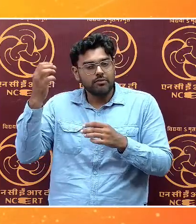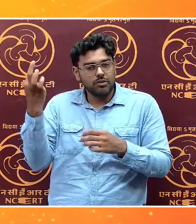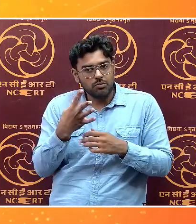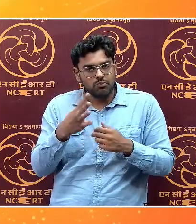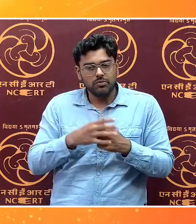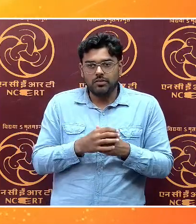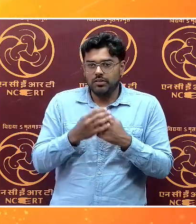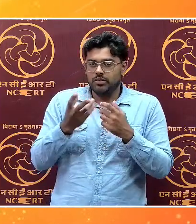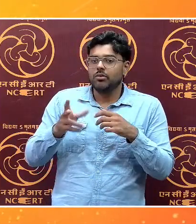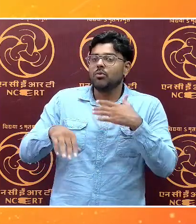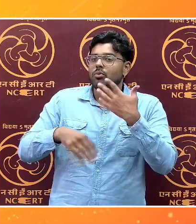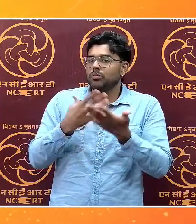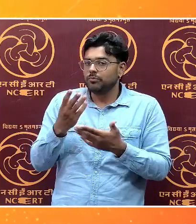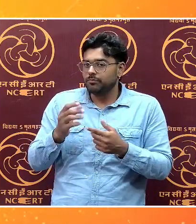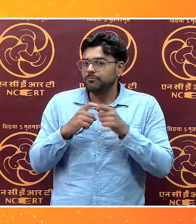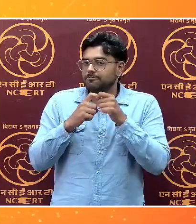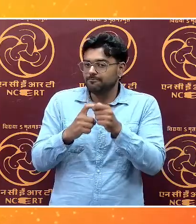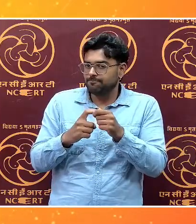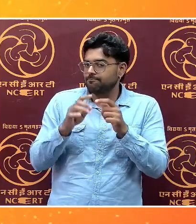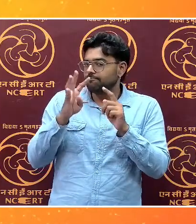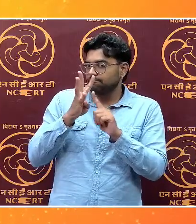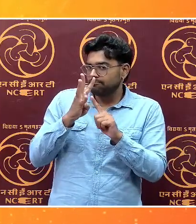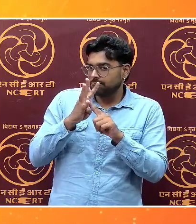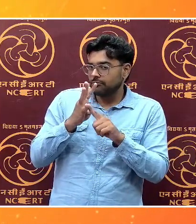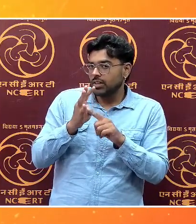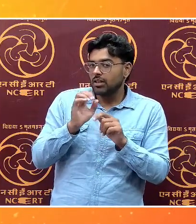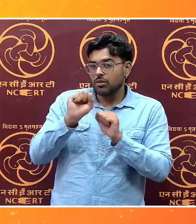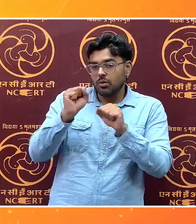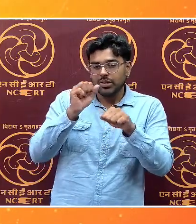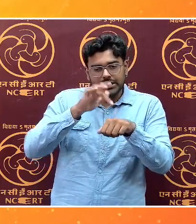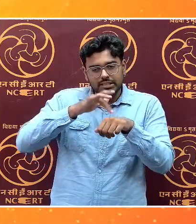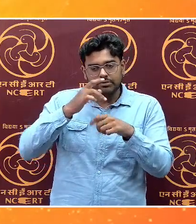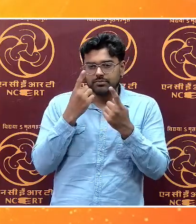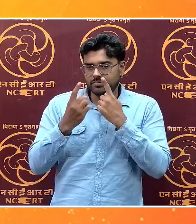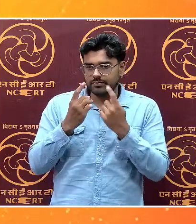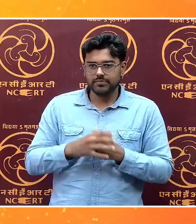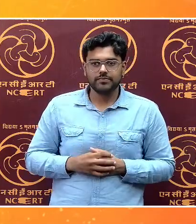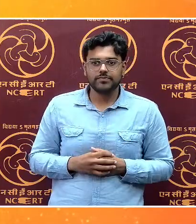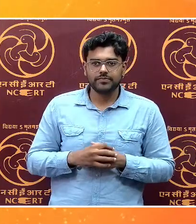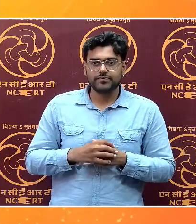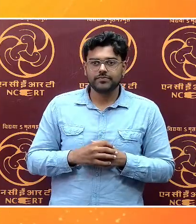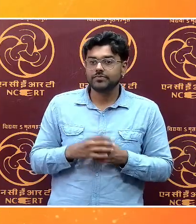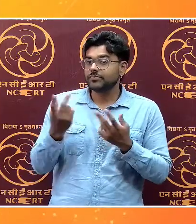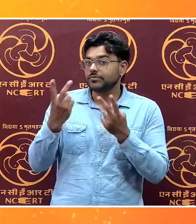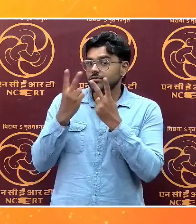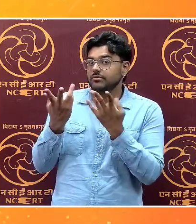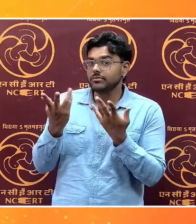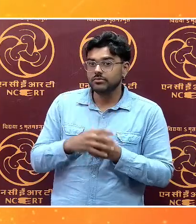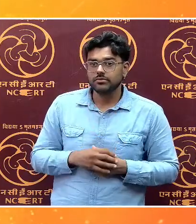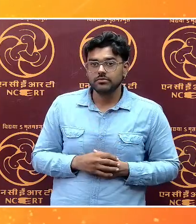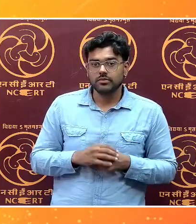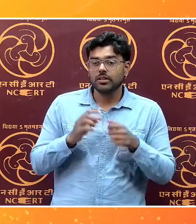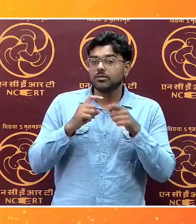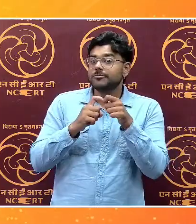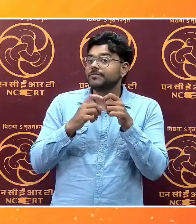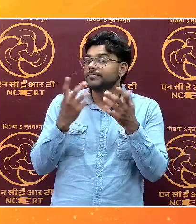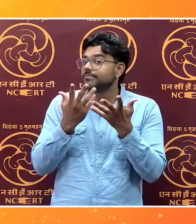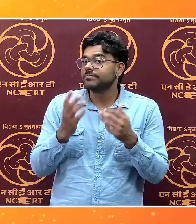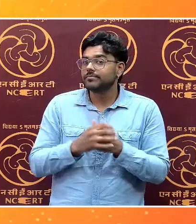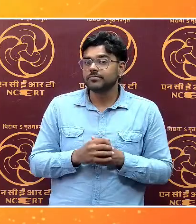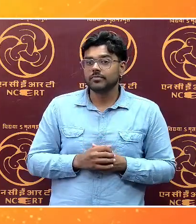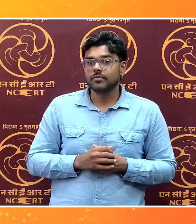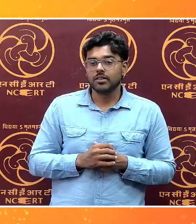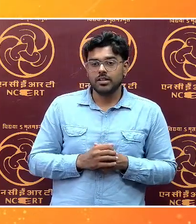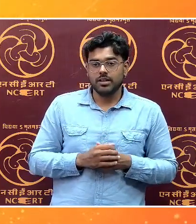we have designed another question to test your sensitivity, and this is the question. Make